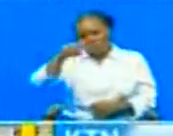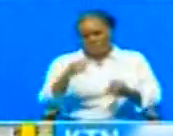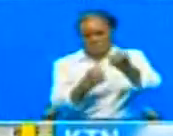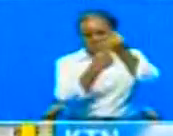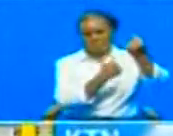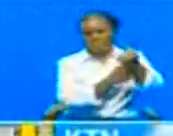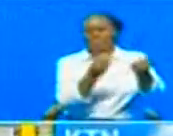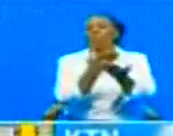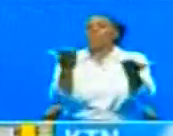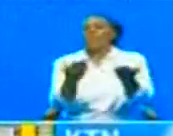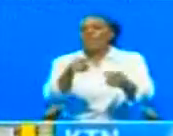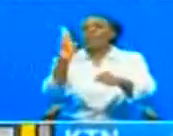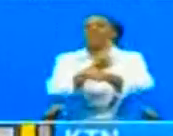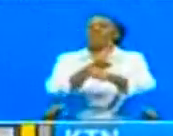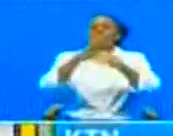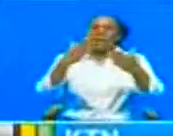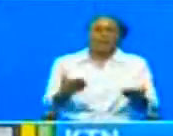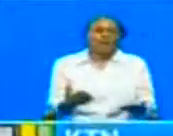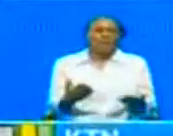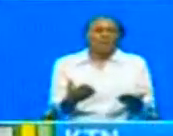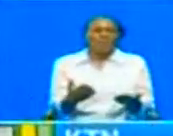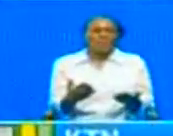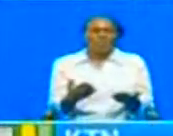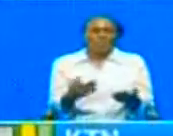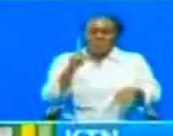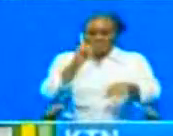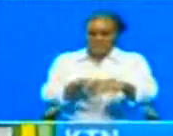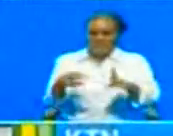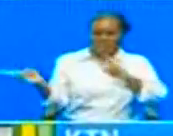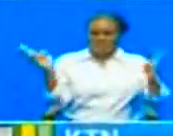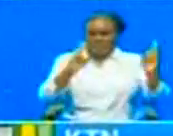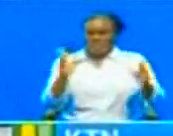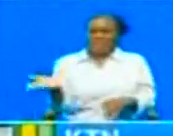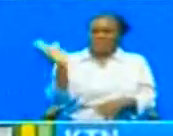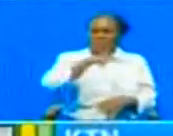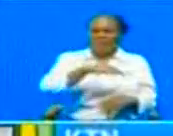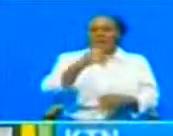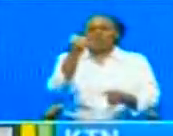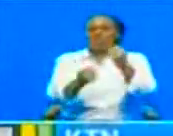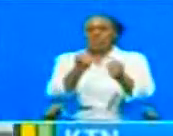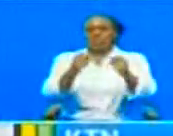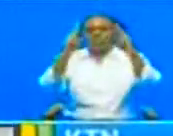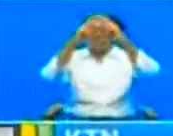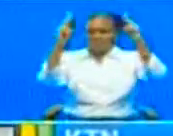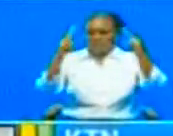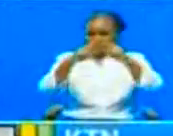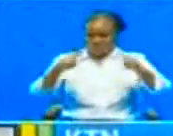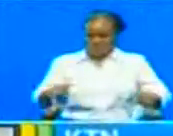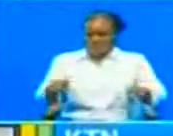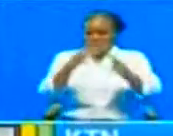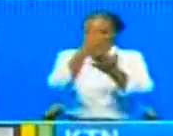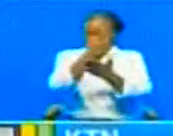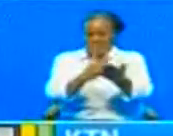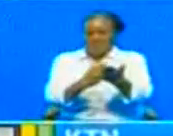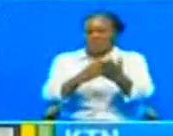money is going and how it's used. As we get to take this rally back to the international map as part of the World